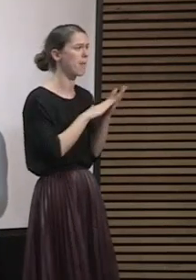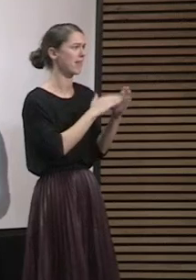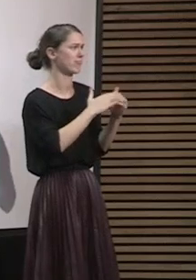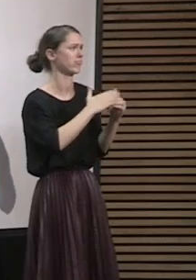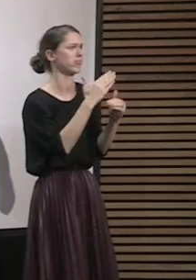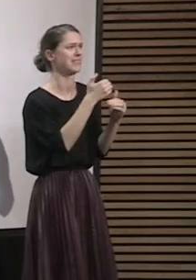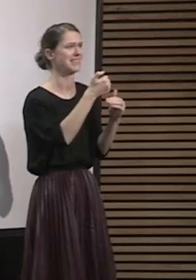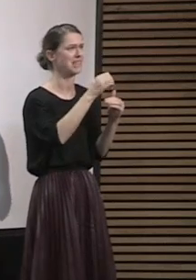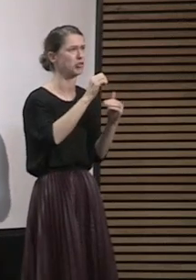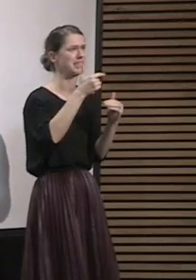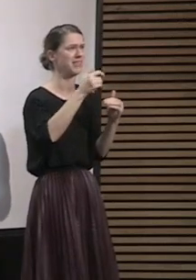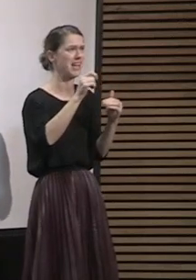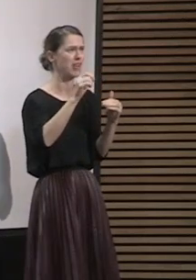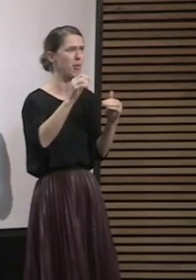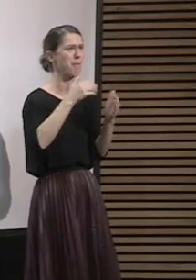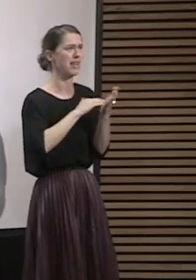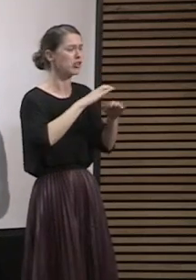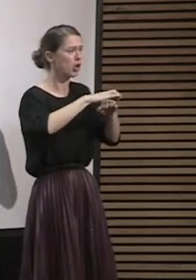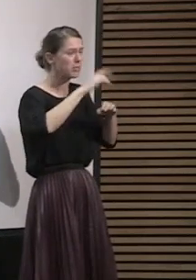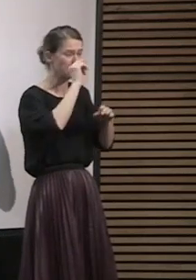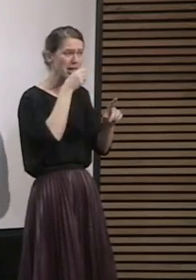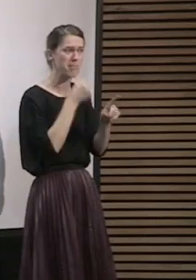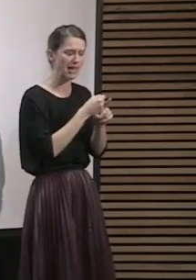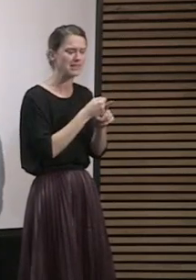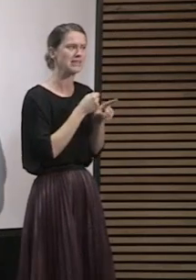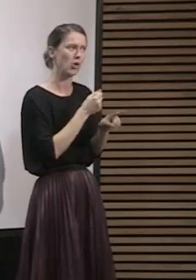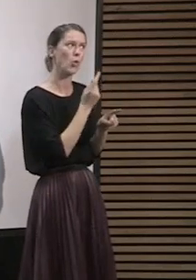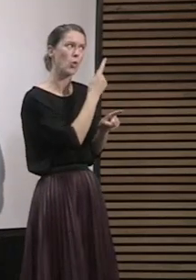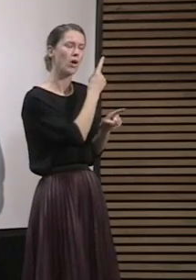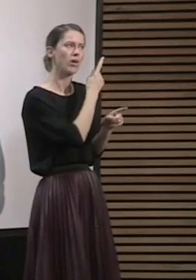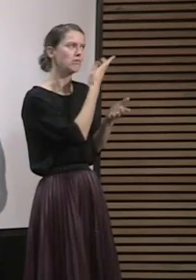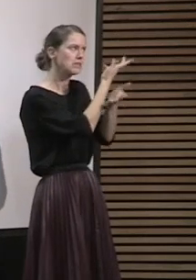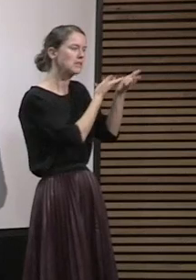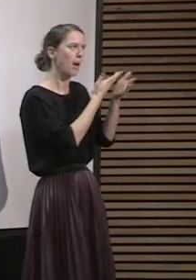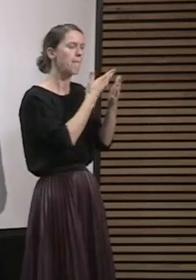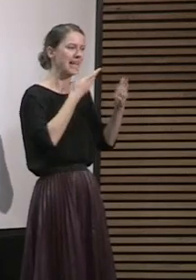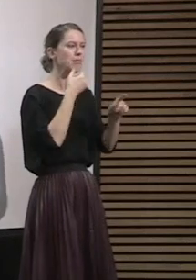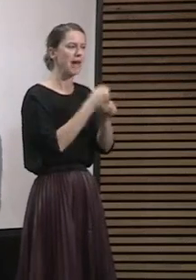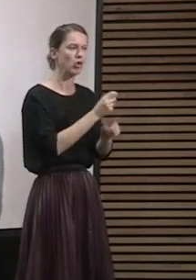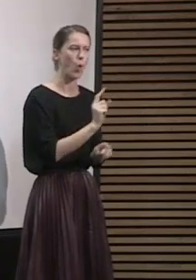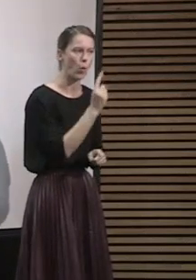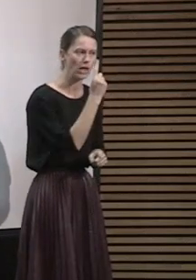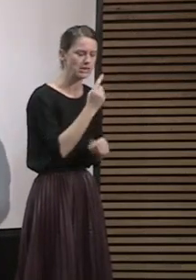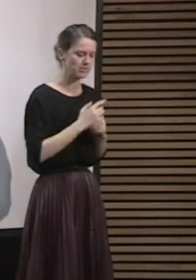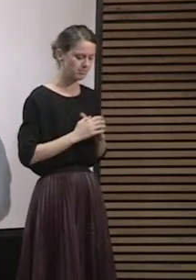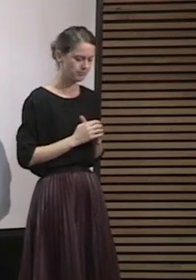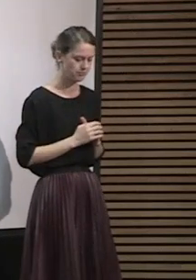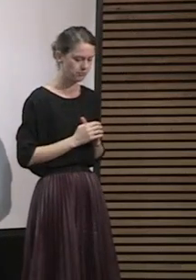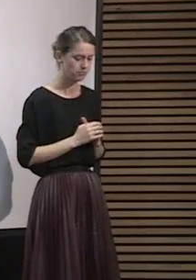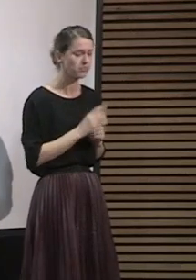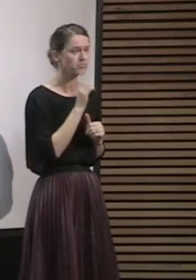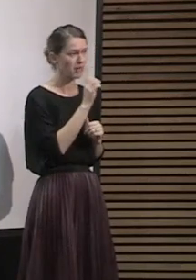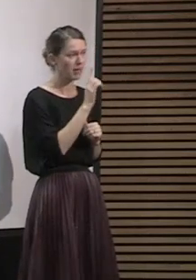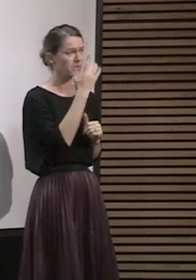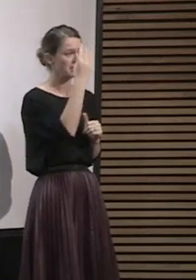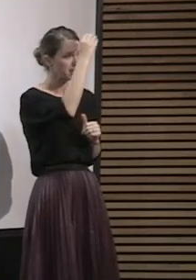to $600 or $700 million. So we were very clear that this was a significant impact. What I don't think that takes into account, however,